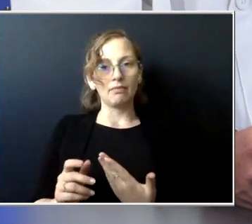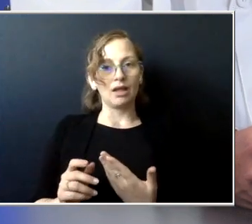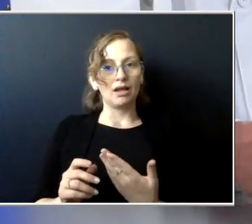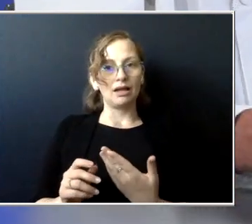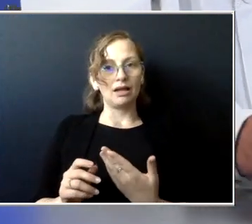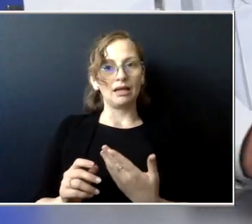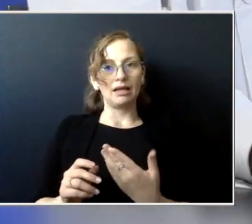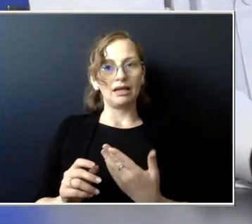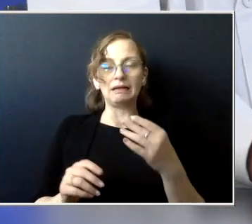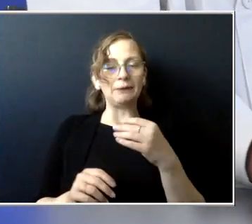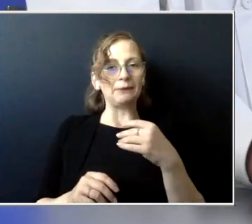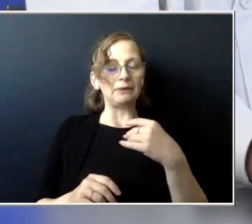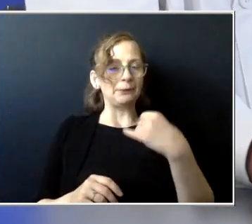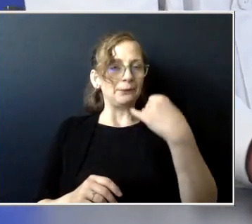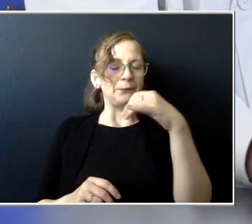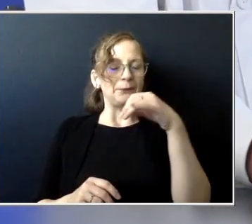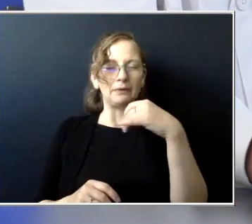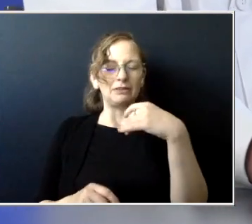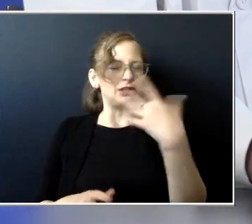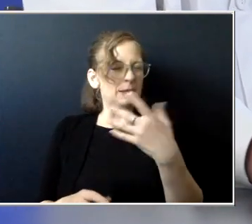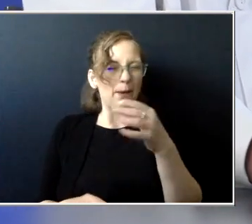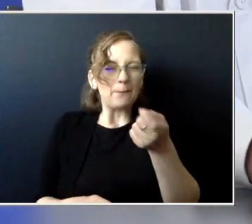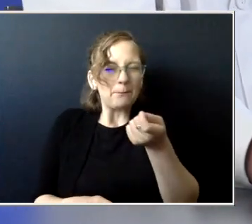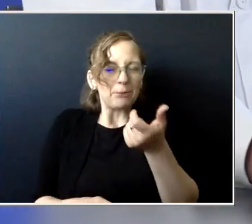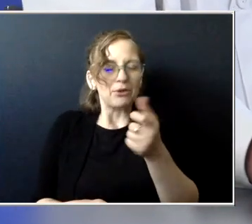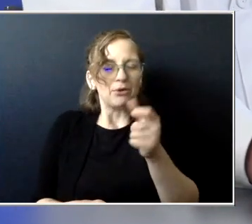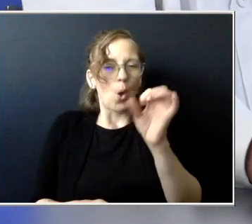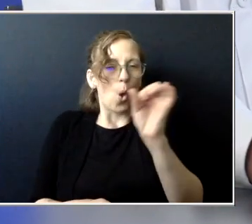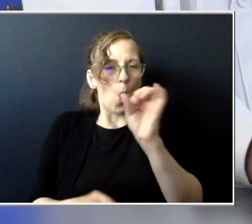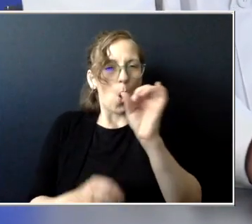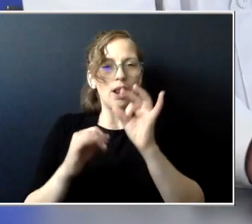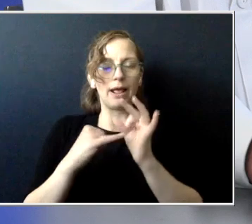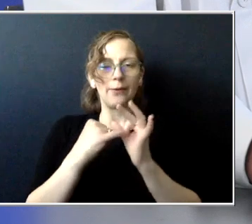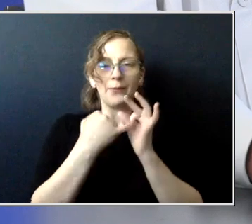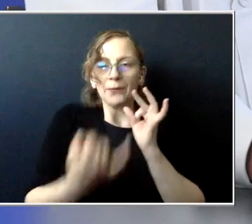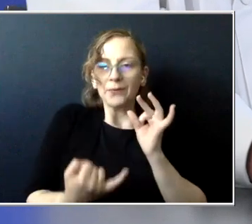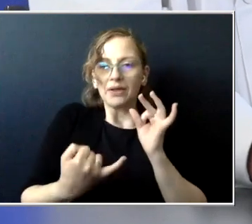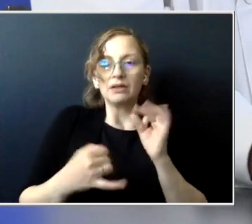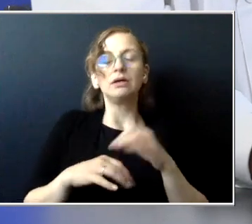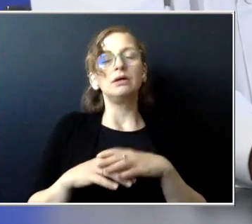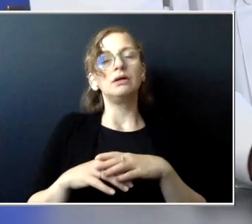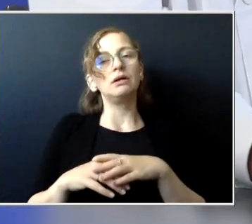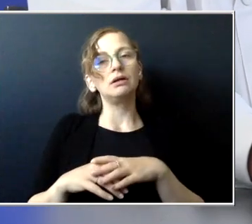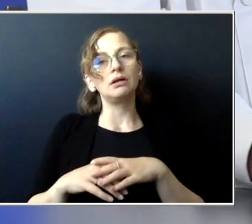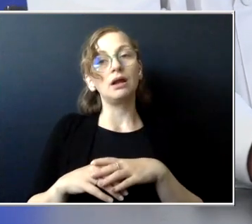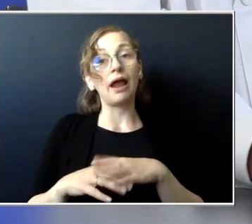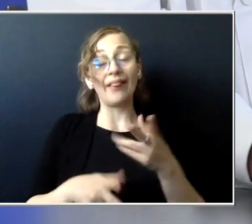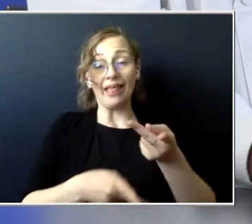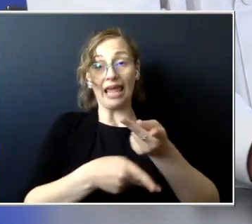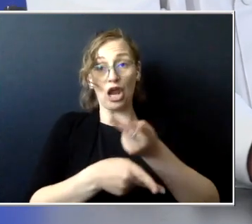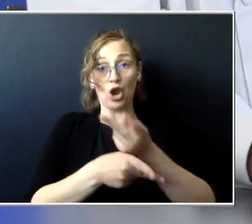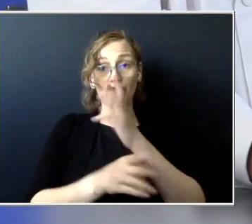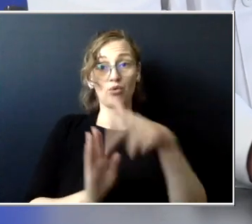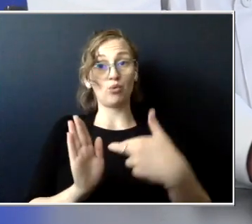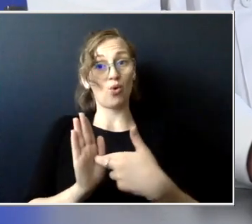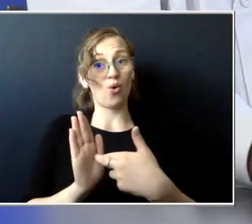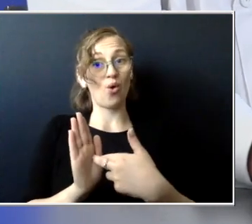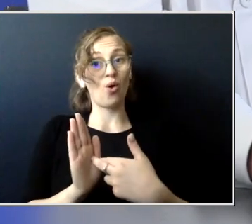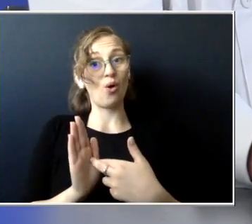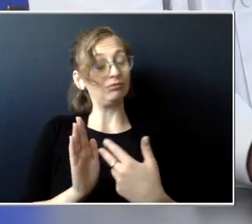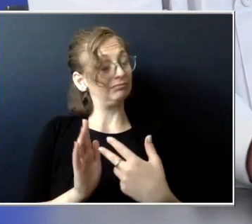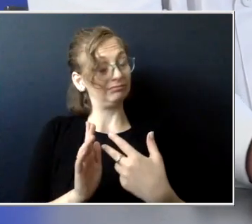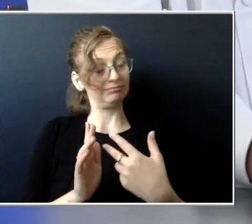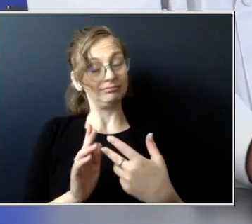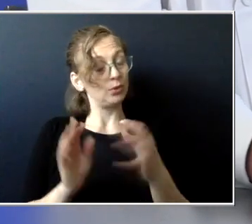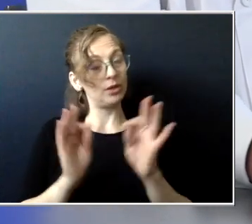hole that it comes out of. And a big component of the caregiver role, especially in the beginning, is we teach patients how to do sterile dressing changes.